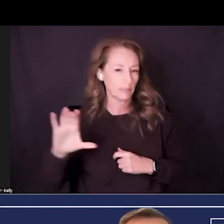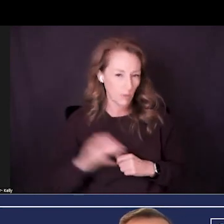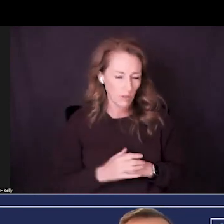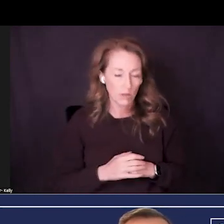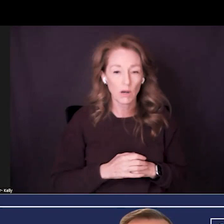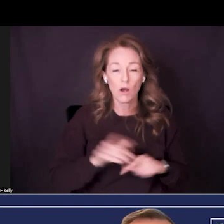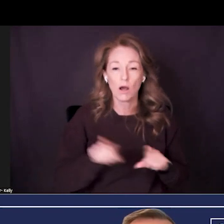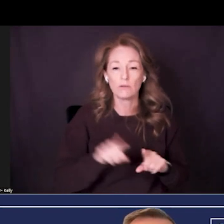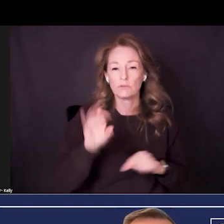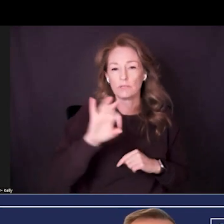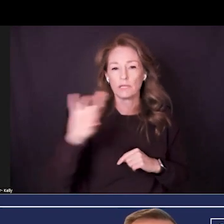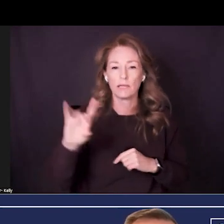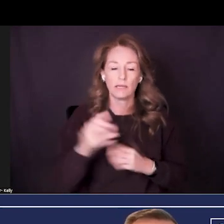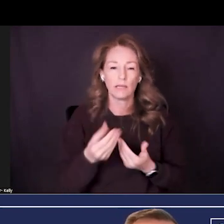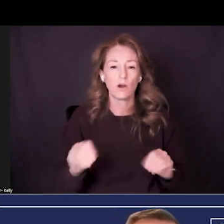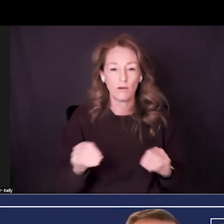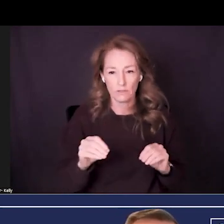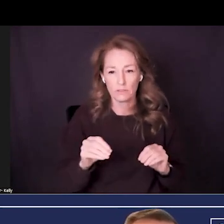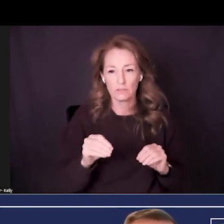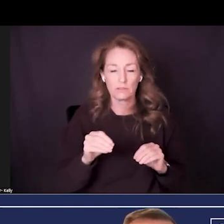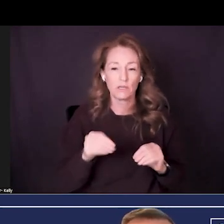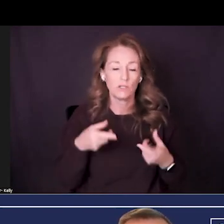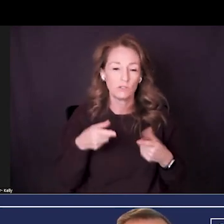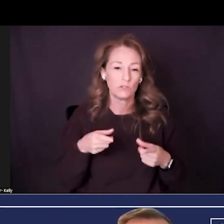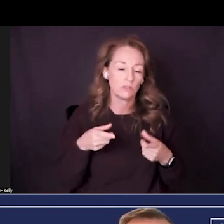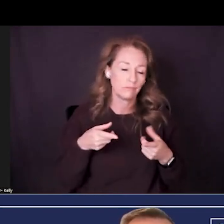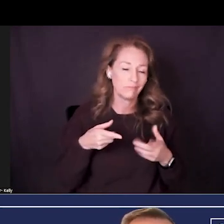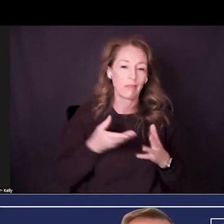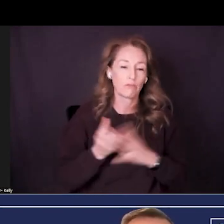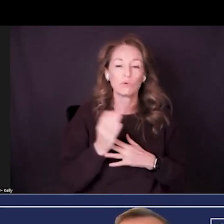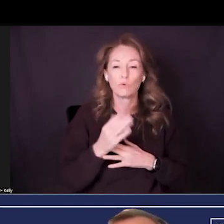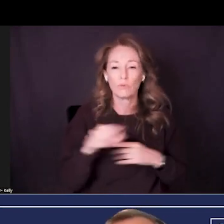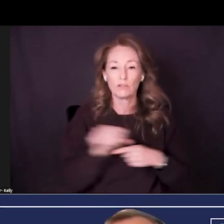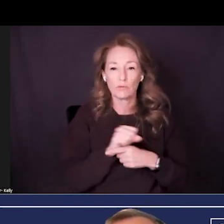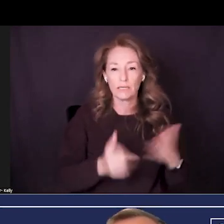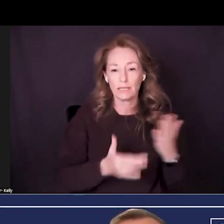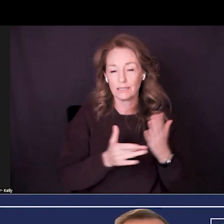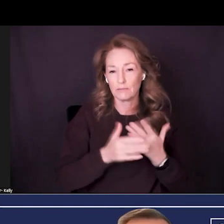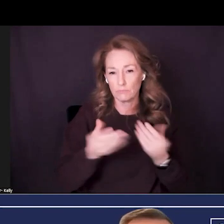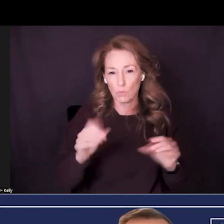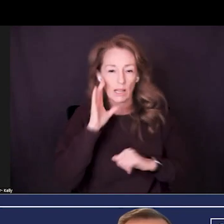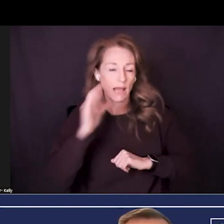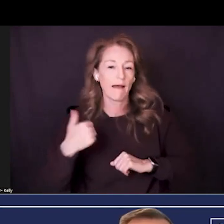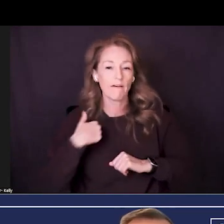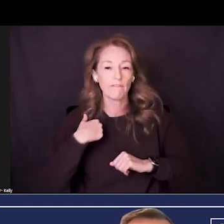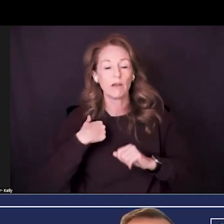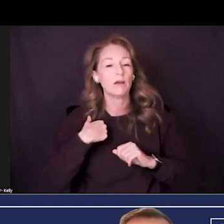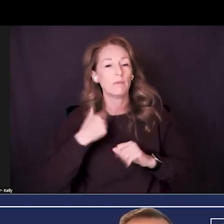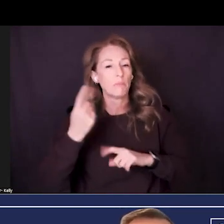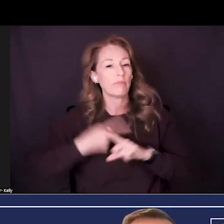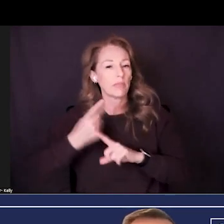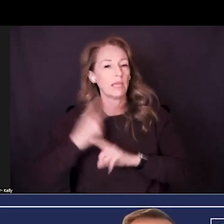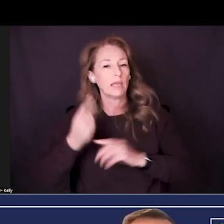988 office, through its Training and Technical Assistance Center, will be standing up monthly office hours that will be open to a